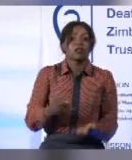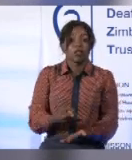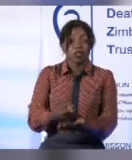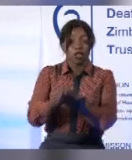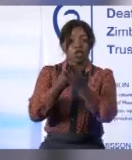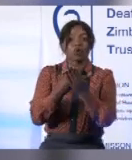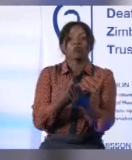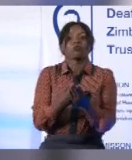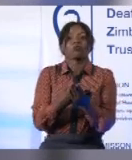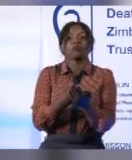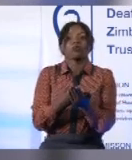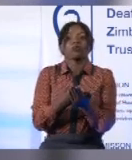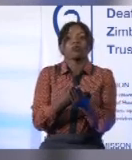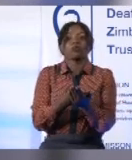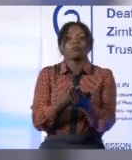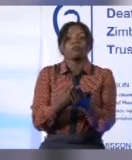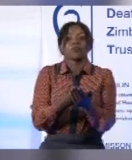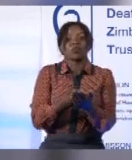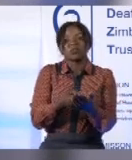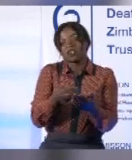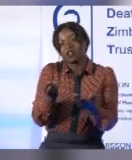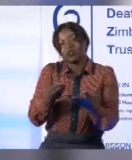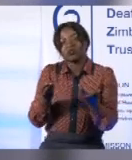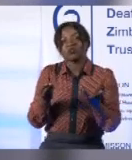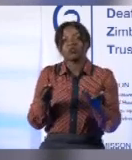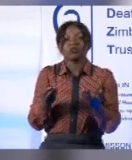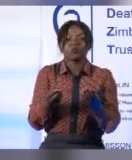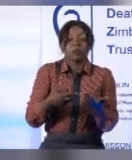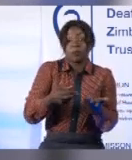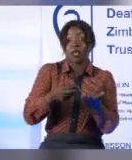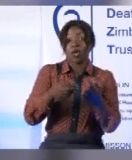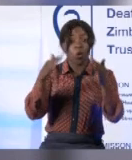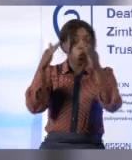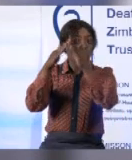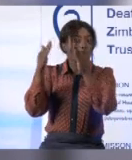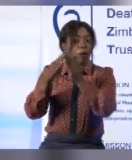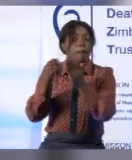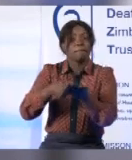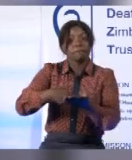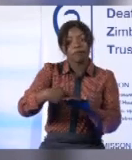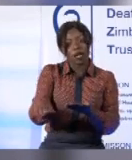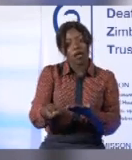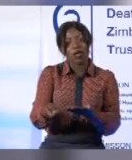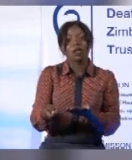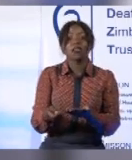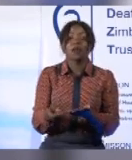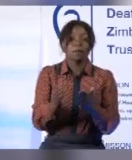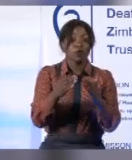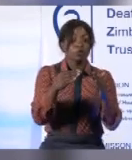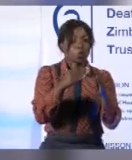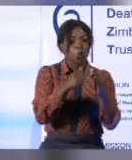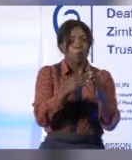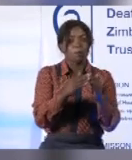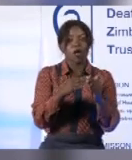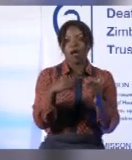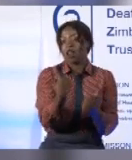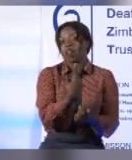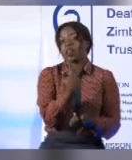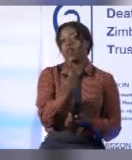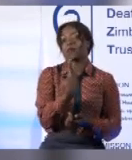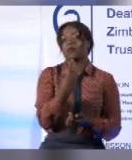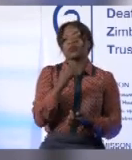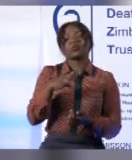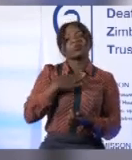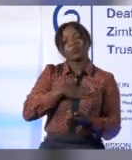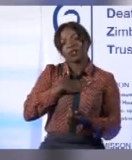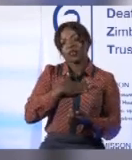my my other things, like my rent house, my process, as I said, I stay alone. So there are other things that I needed to be